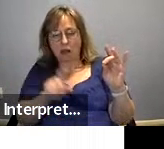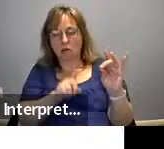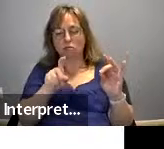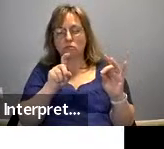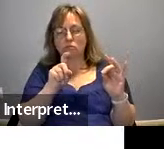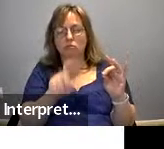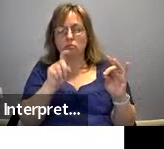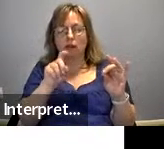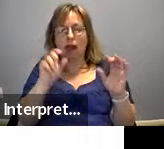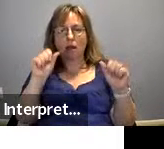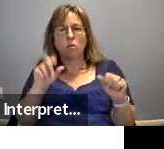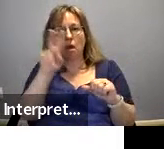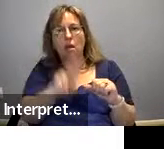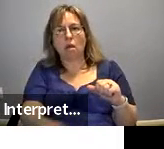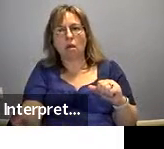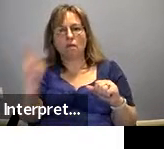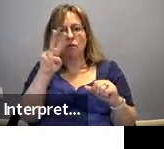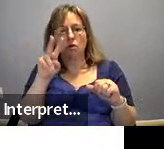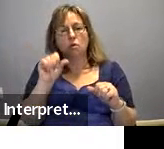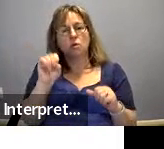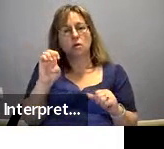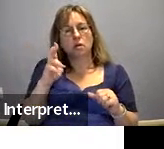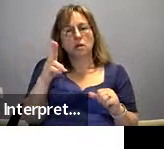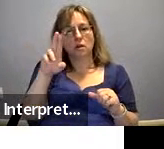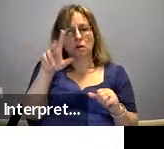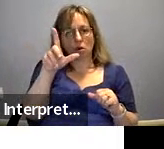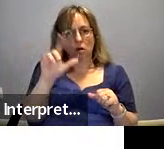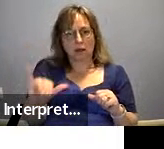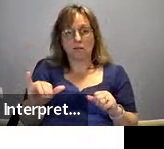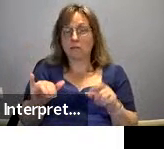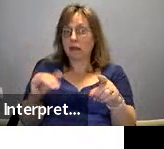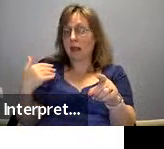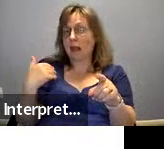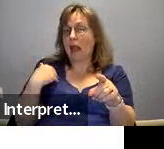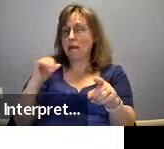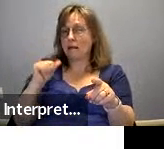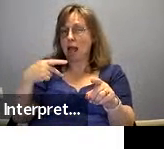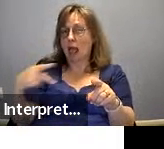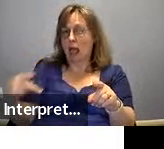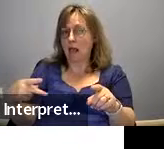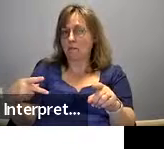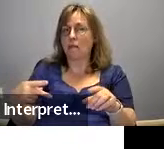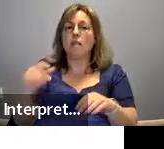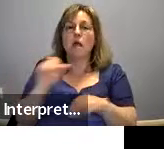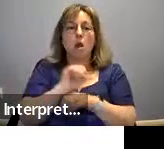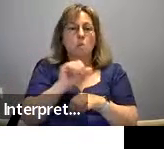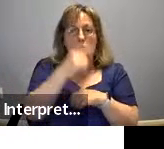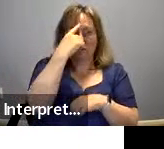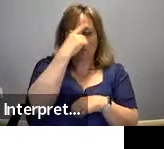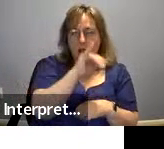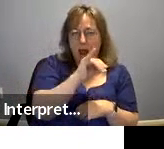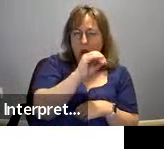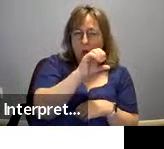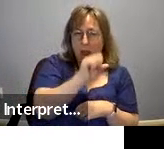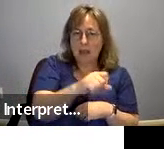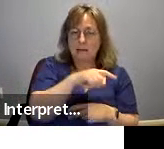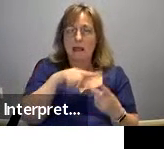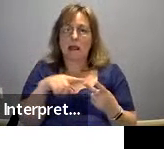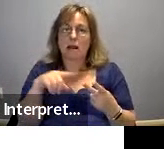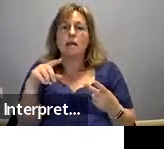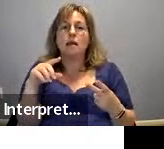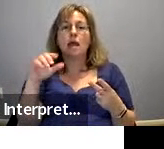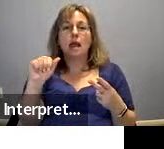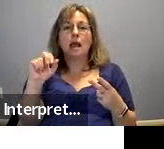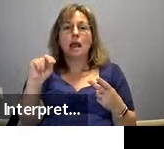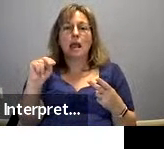Securely. Securely has an app that works on Android and iOS devices. And